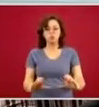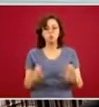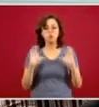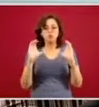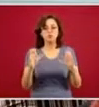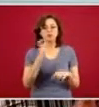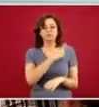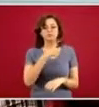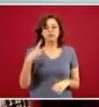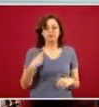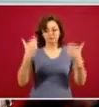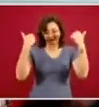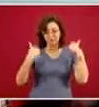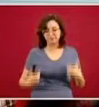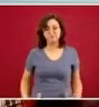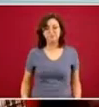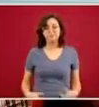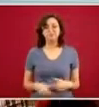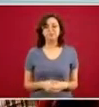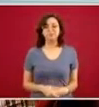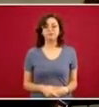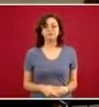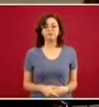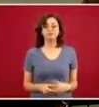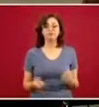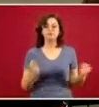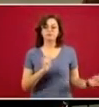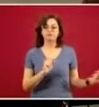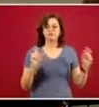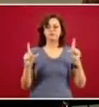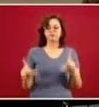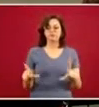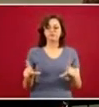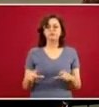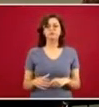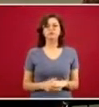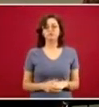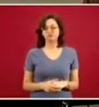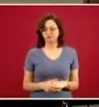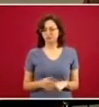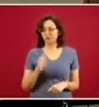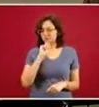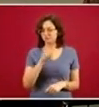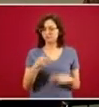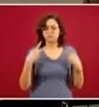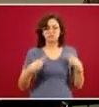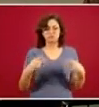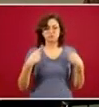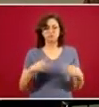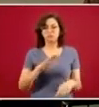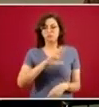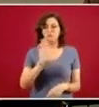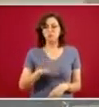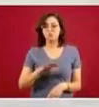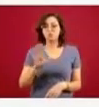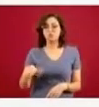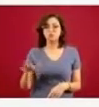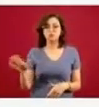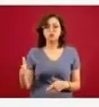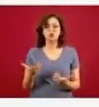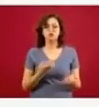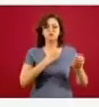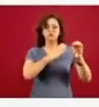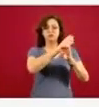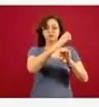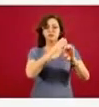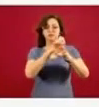be especially careful to abide by the measures that we've been implementing.